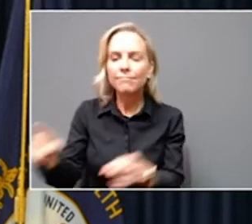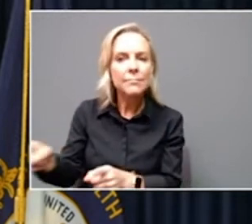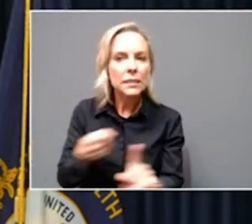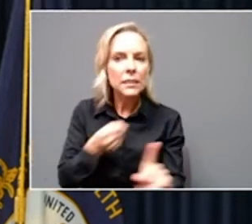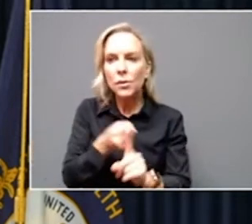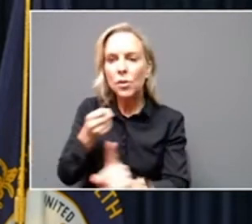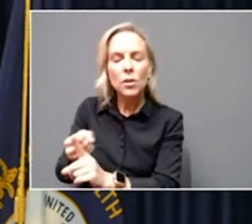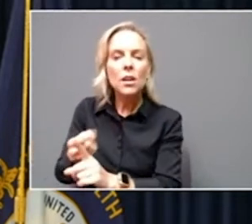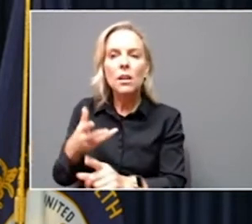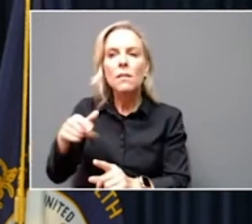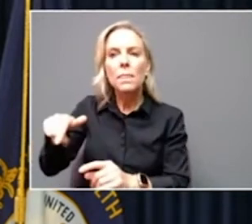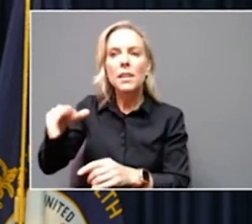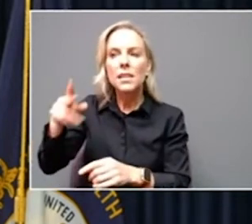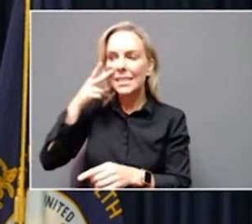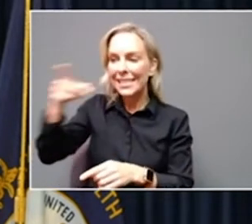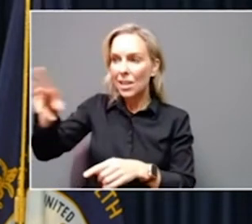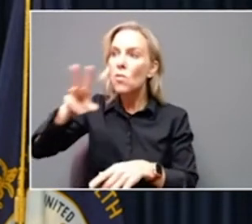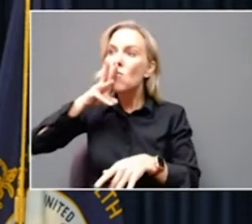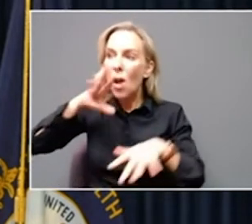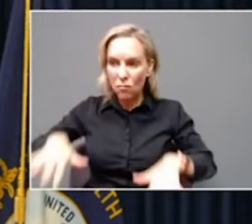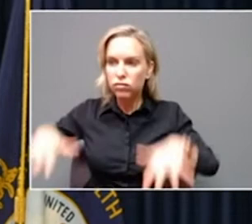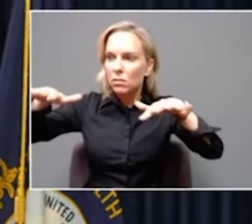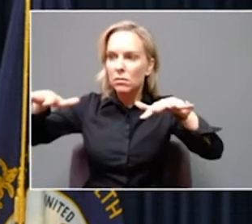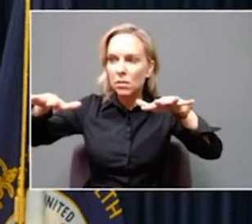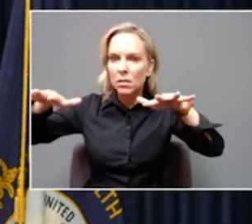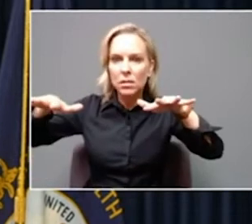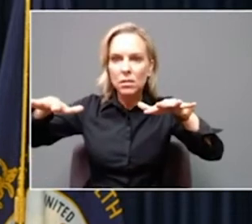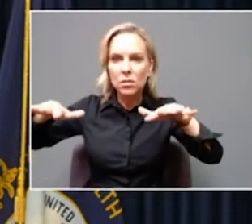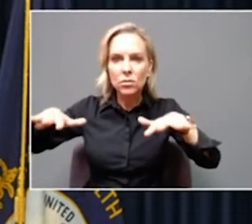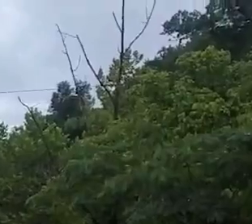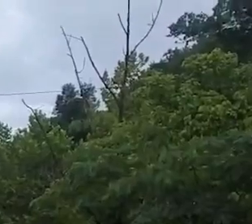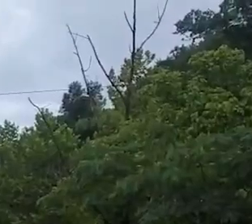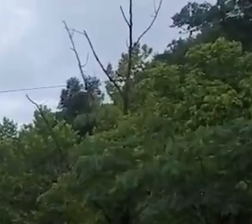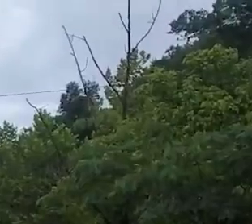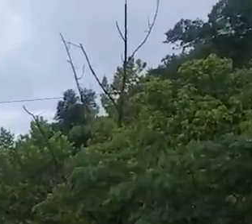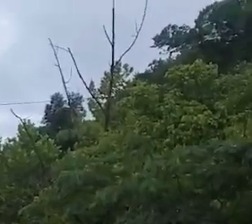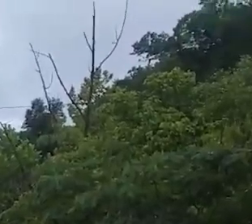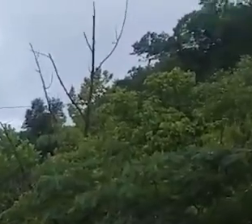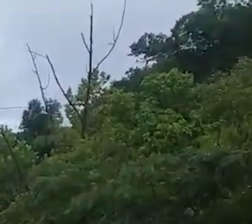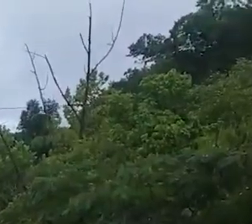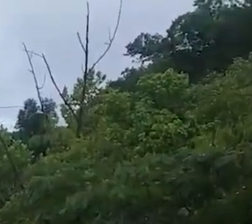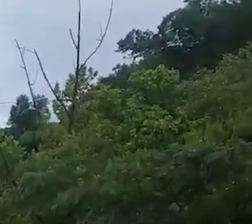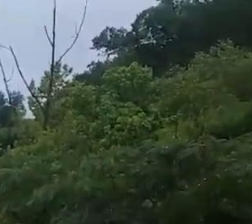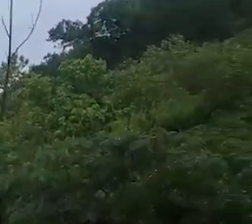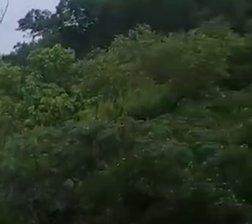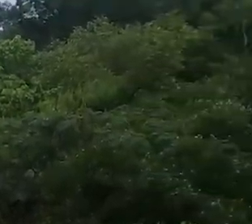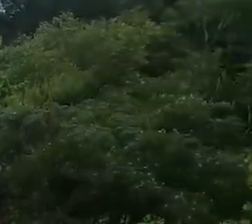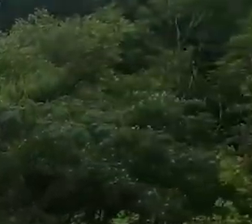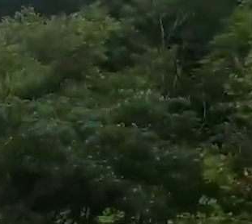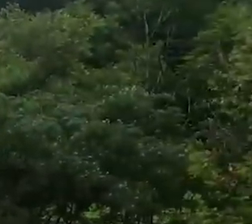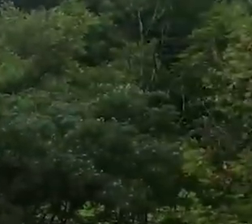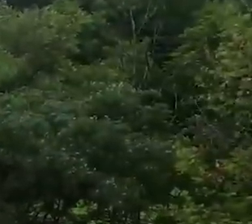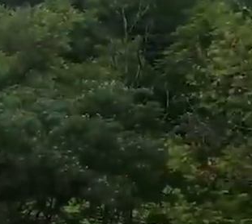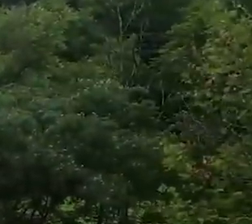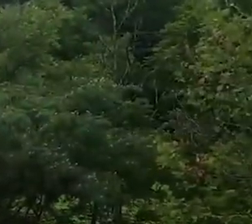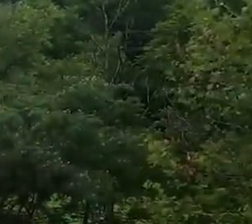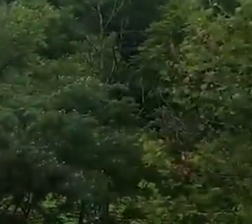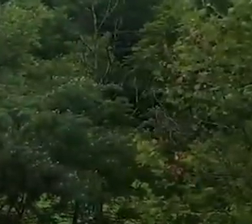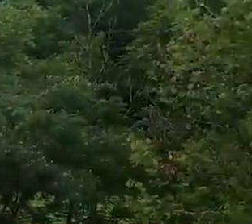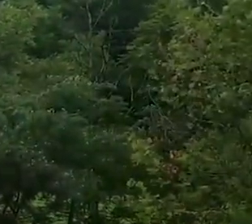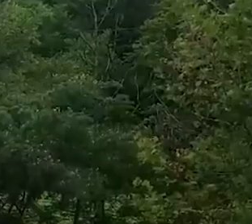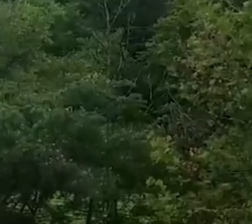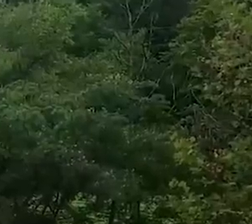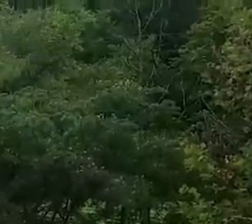water. In fact, in most places, it has not crested yet. That was Kentucky Governor Andy Beshear discussing the ongoing